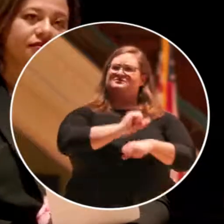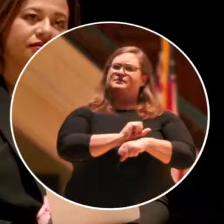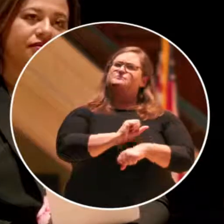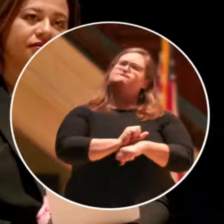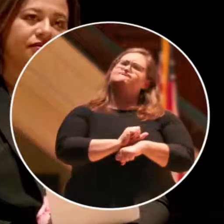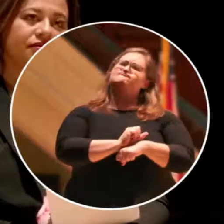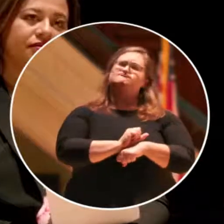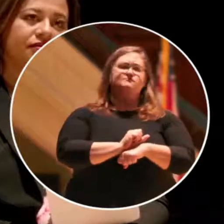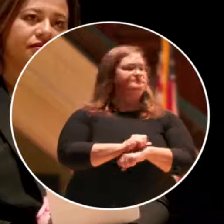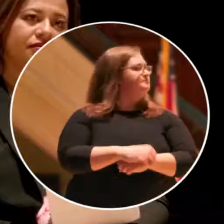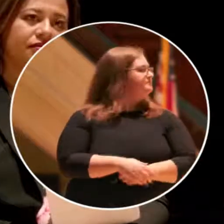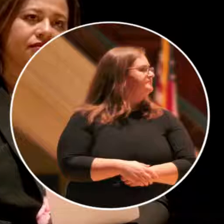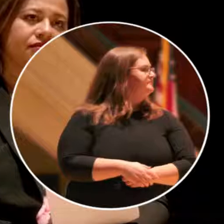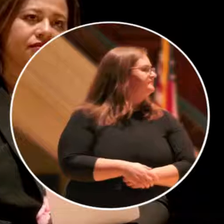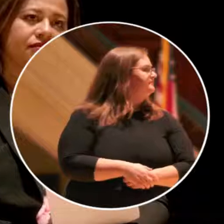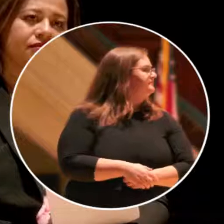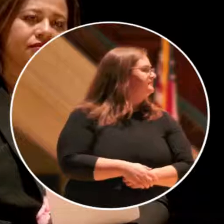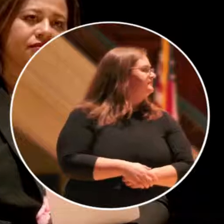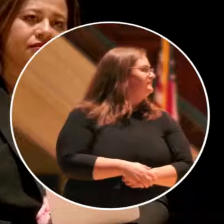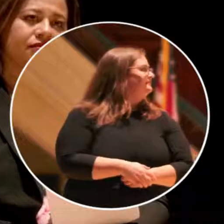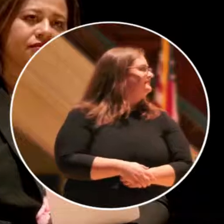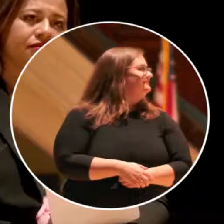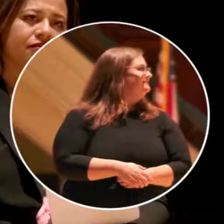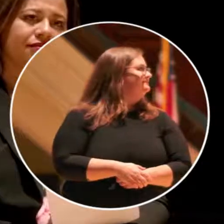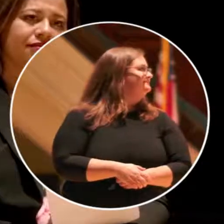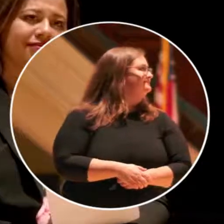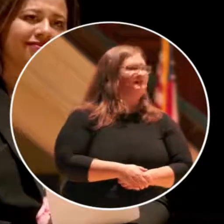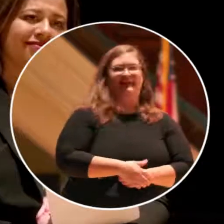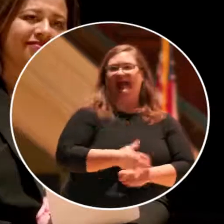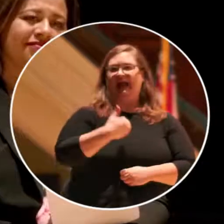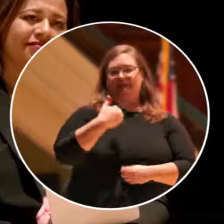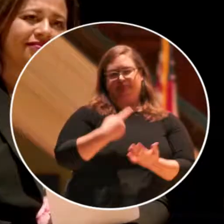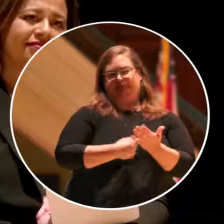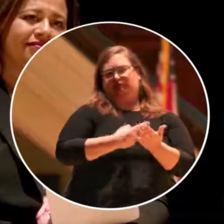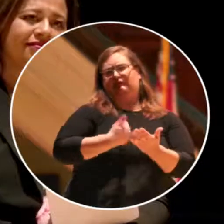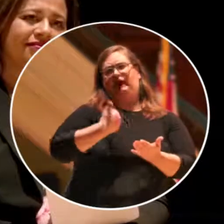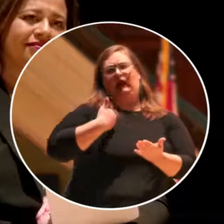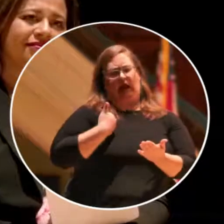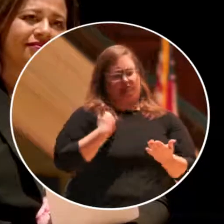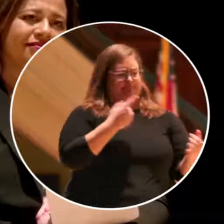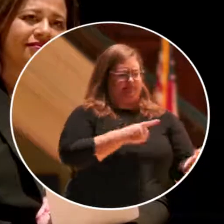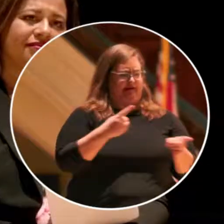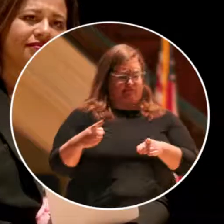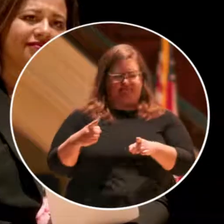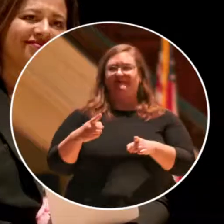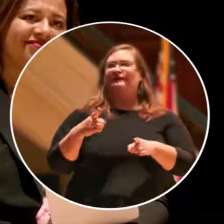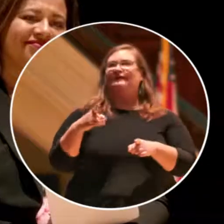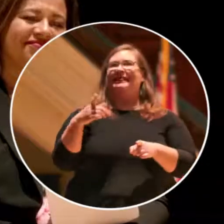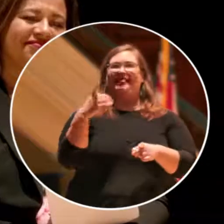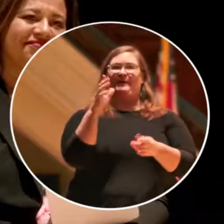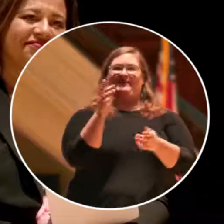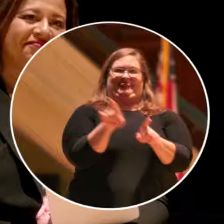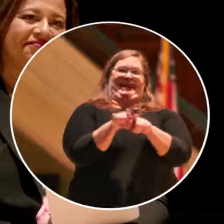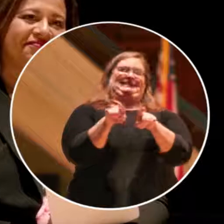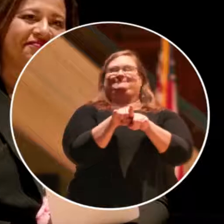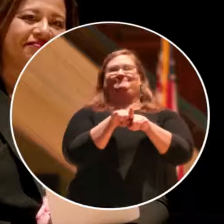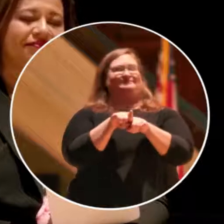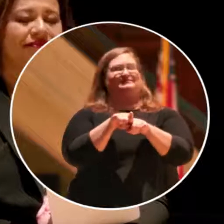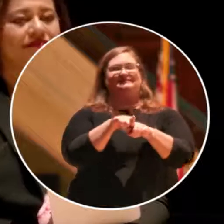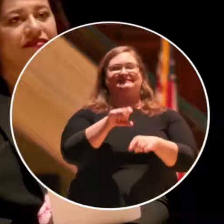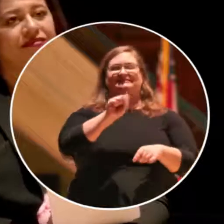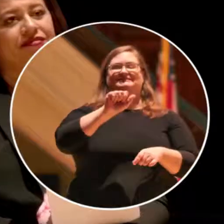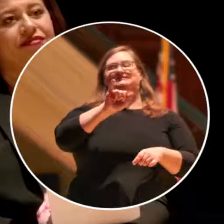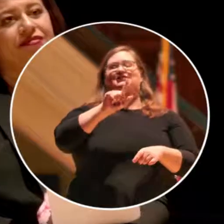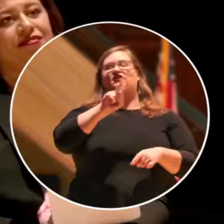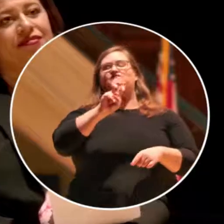There are the silver glitter scattered all over the table moments in my school work days when the situations